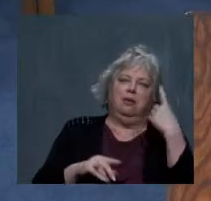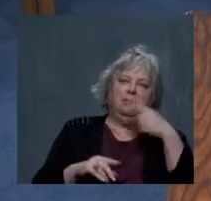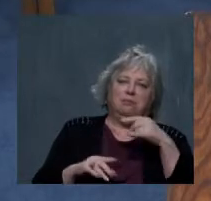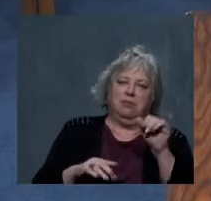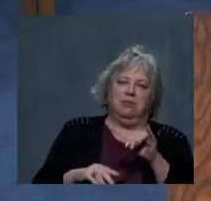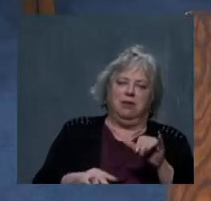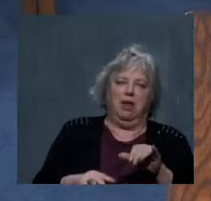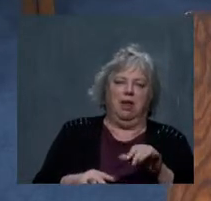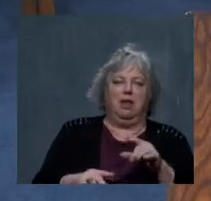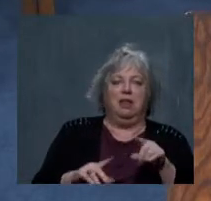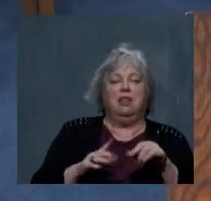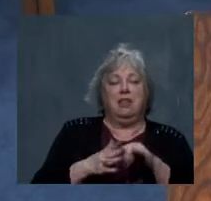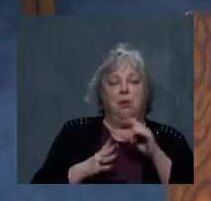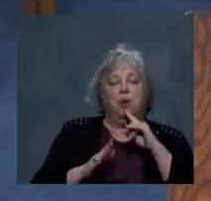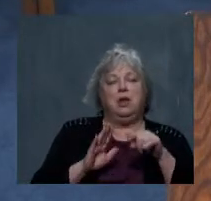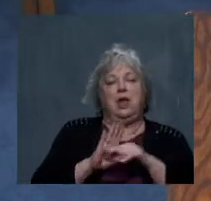I